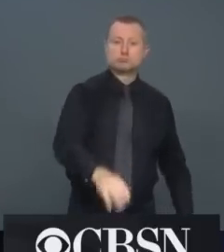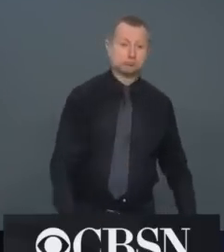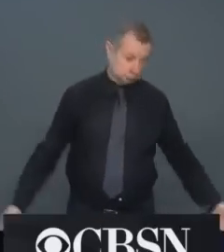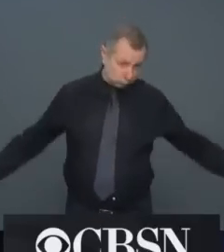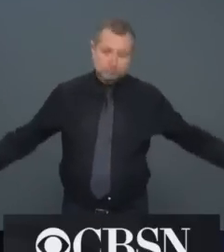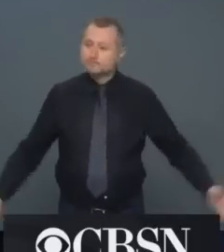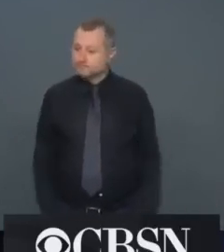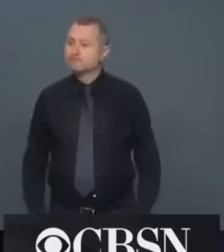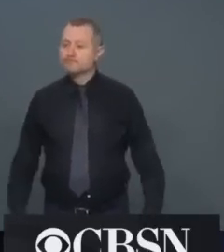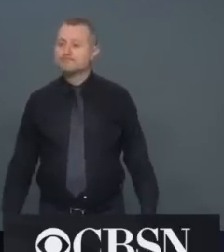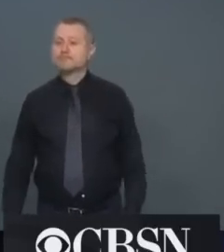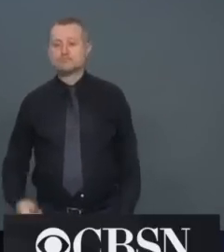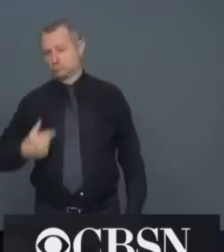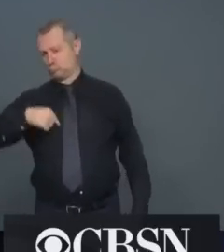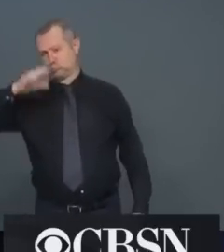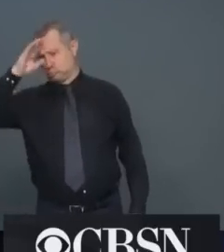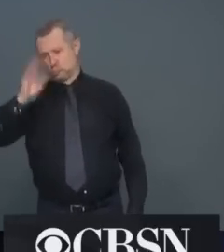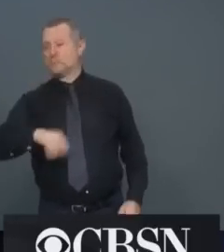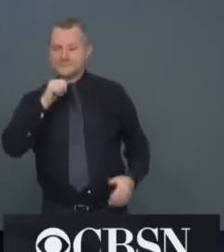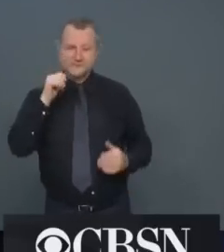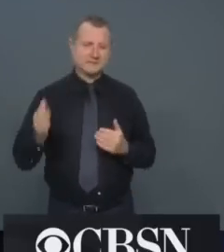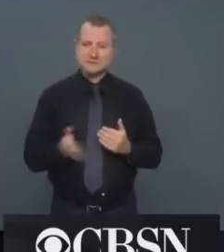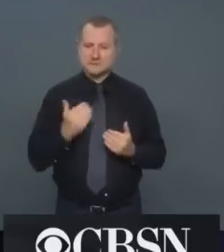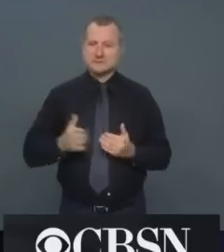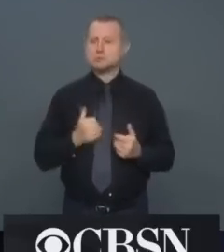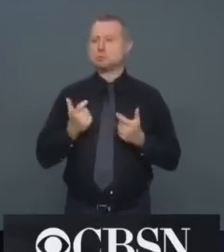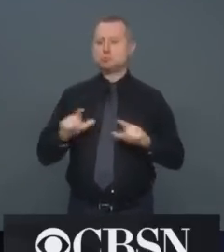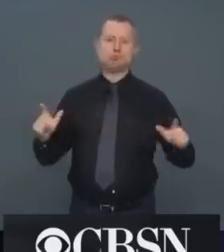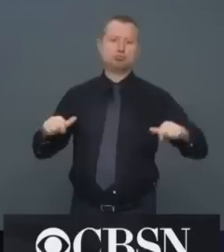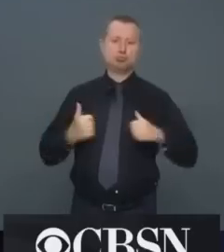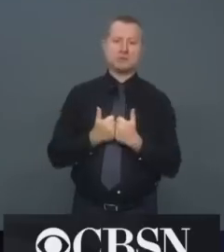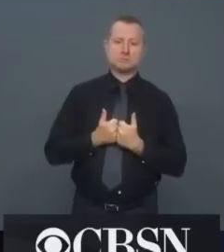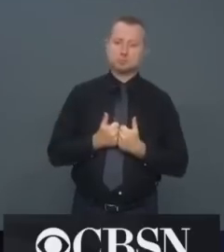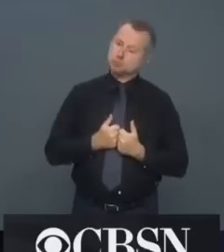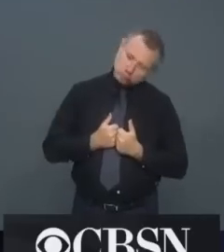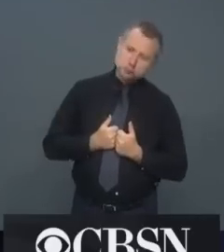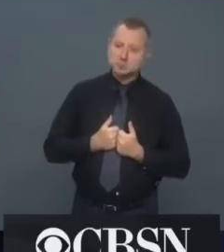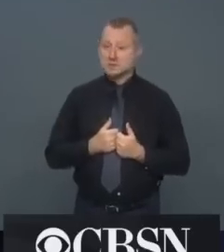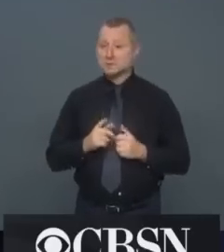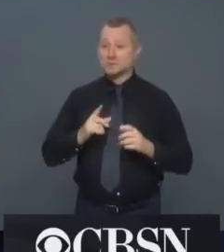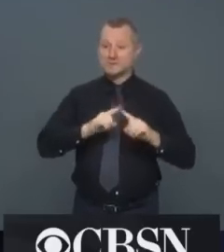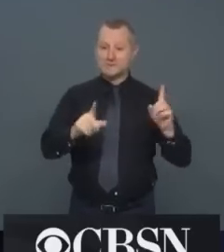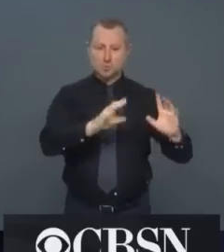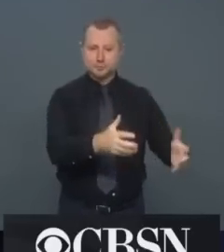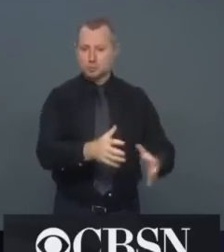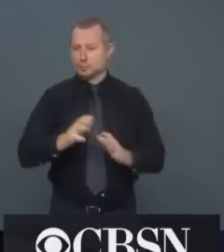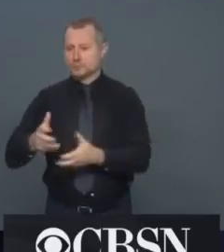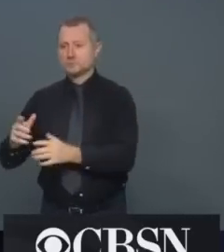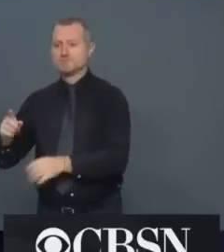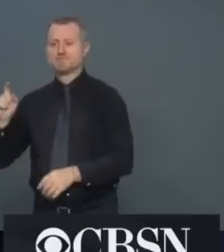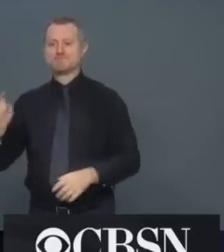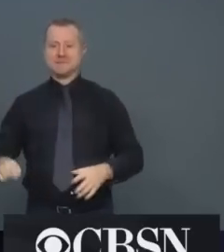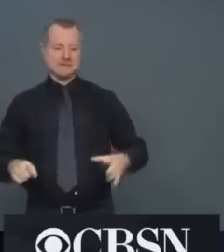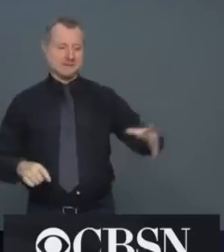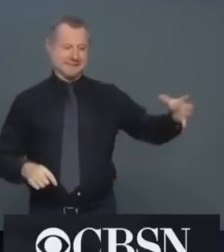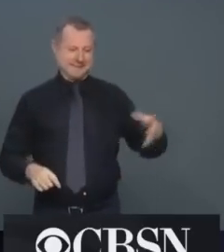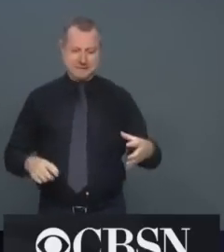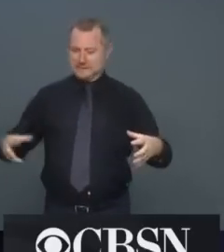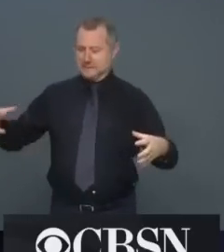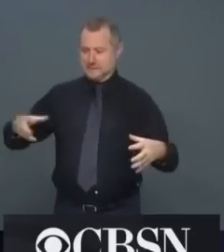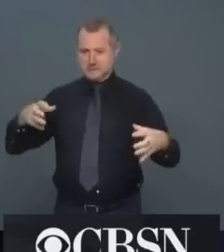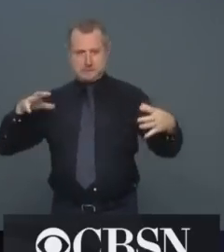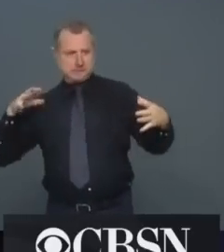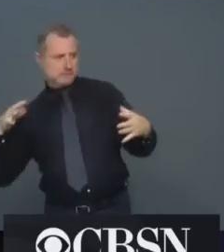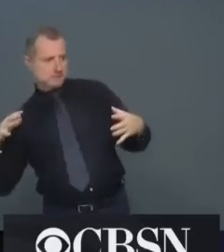the task. You have to put these parties at the table. It's going to be